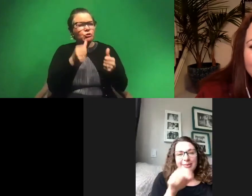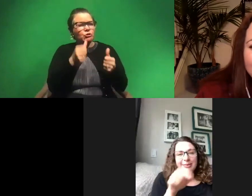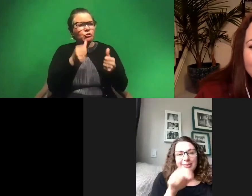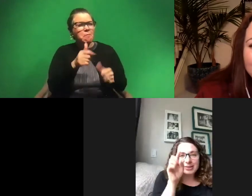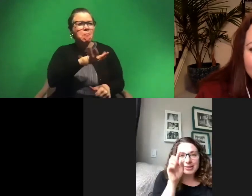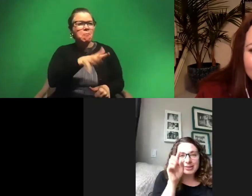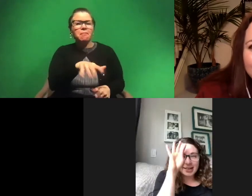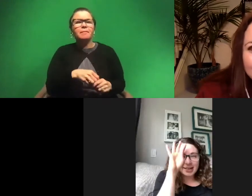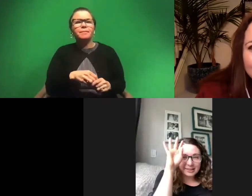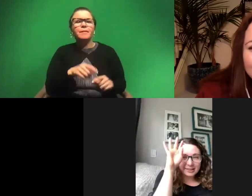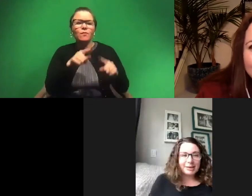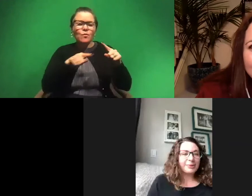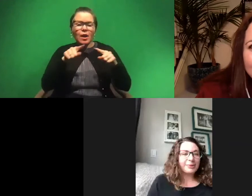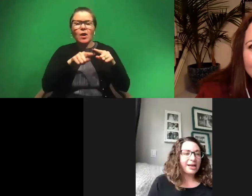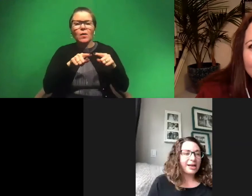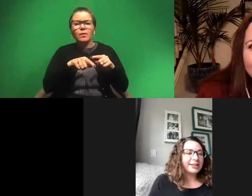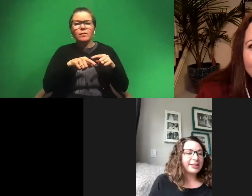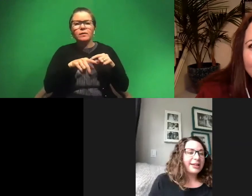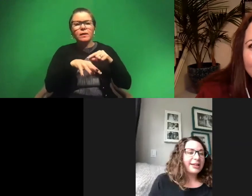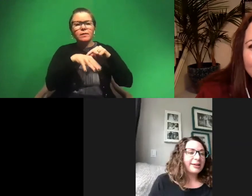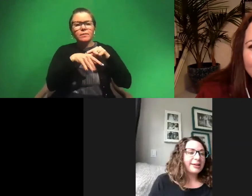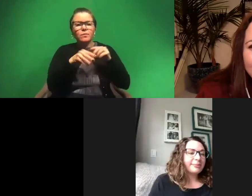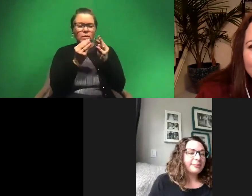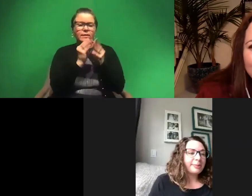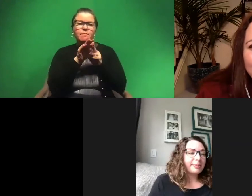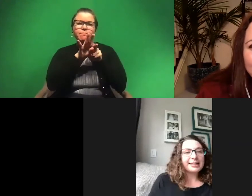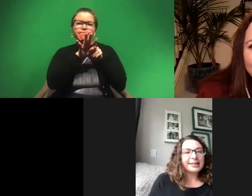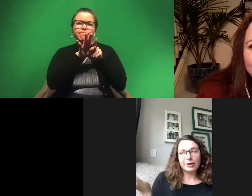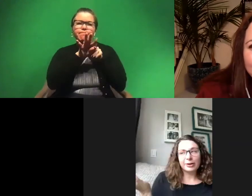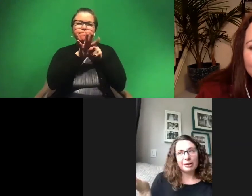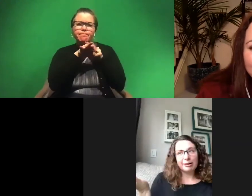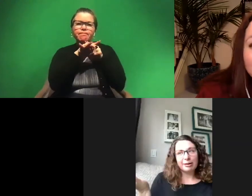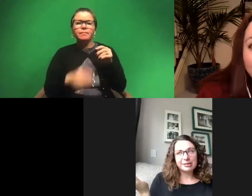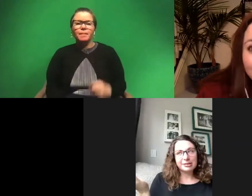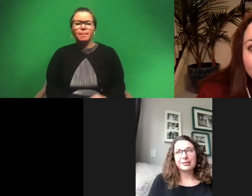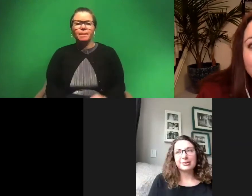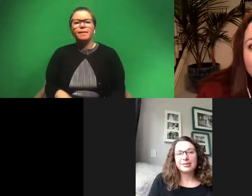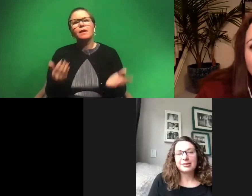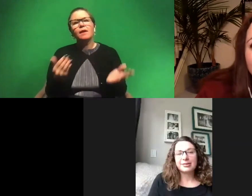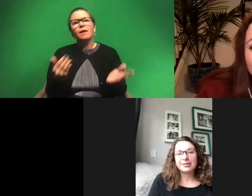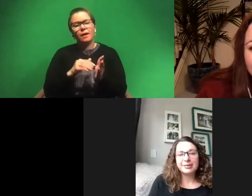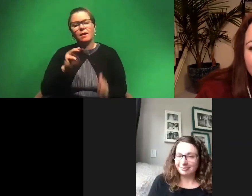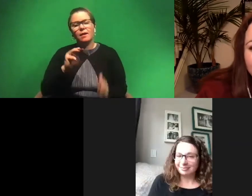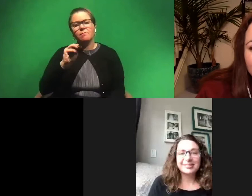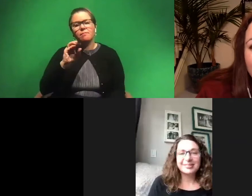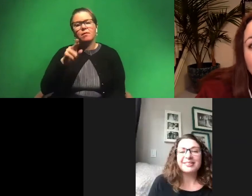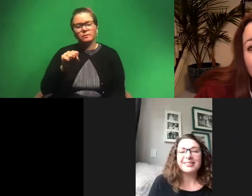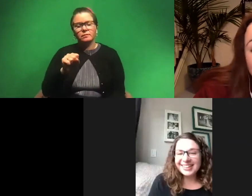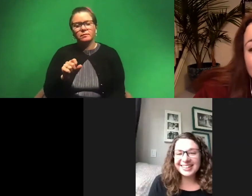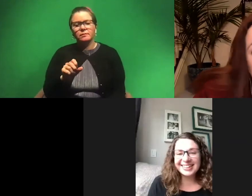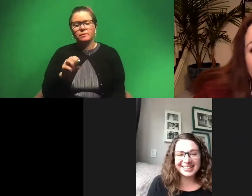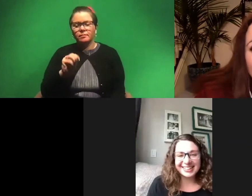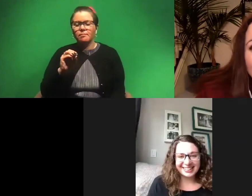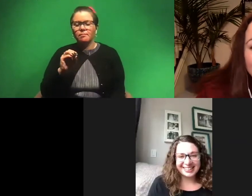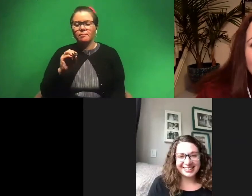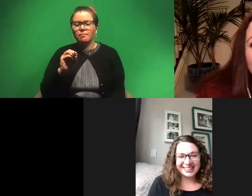because they're round and they kind of come out the one side. But then again, they're all mollusks, so yeah. In the grand